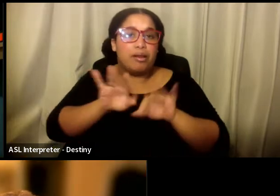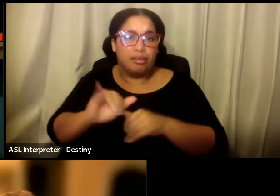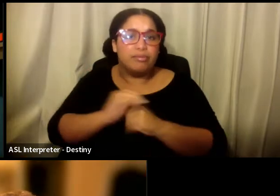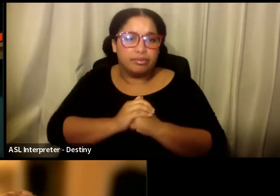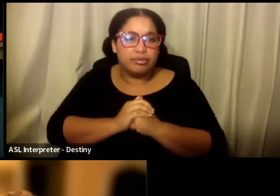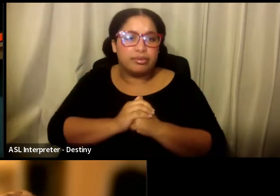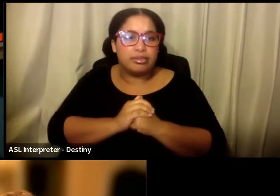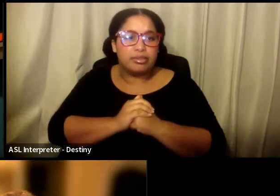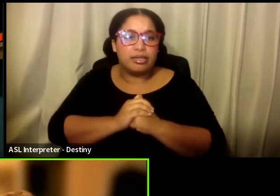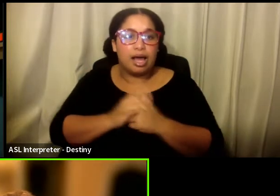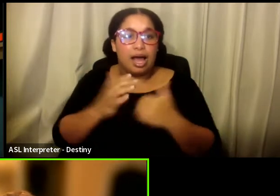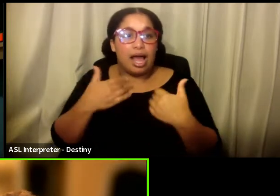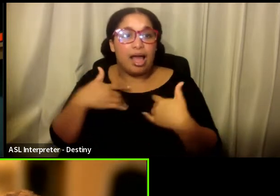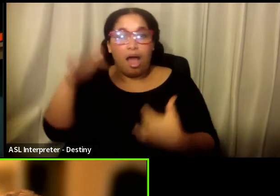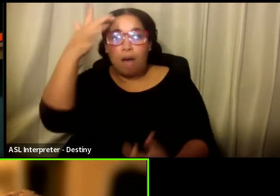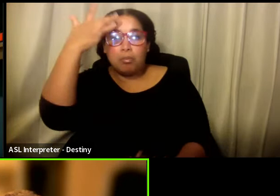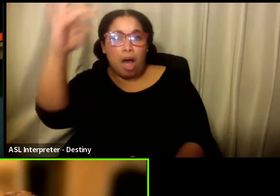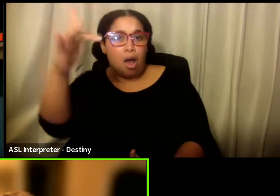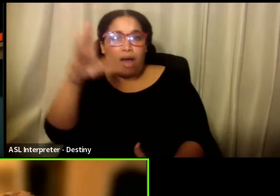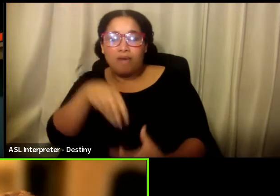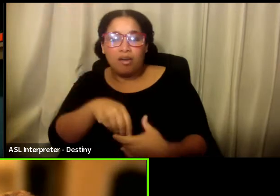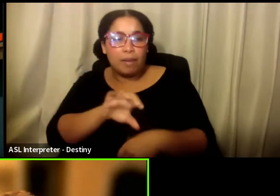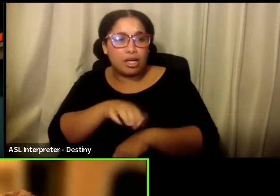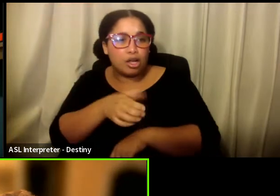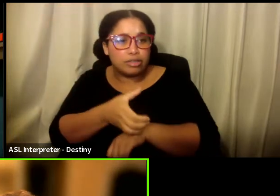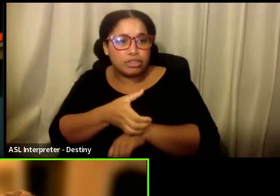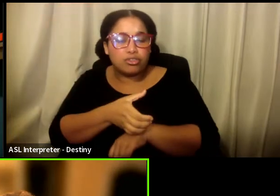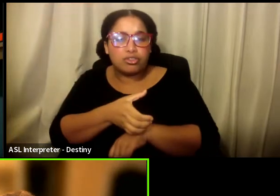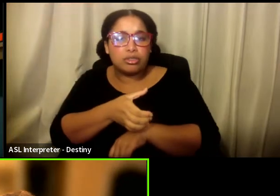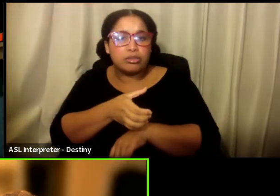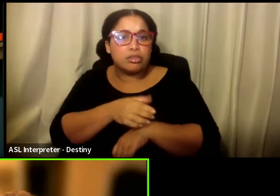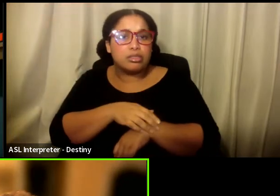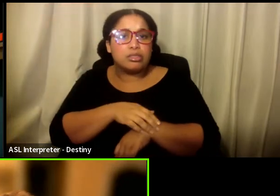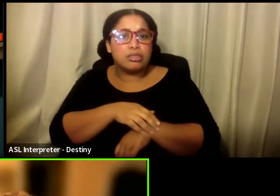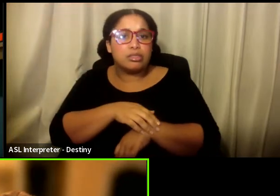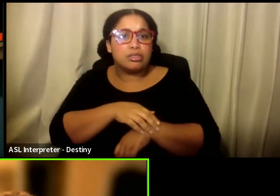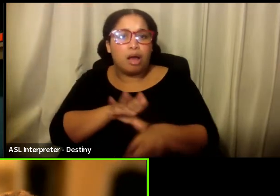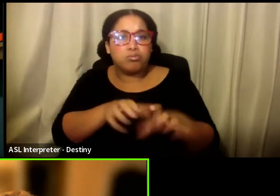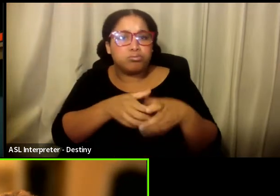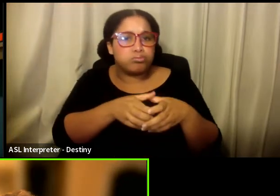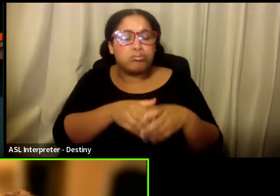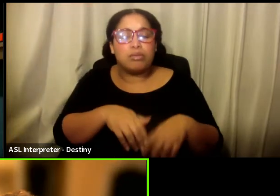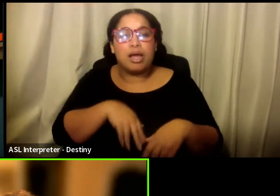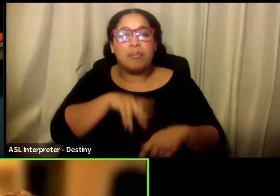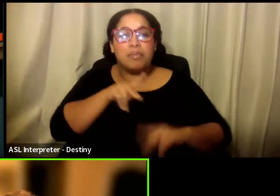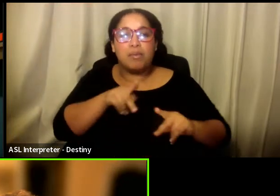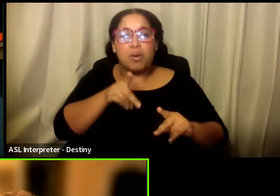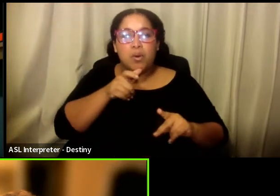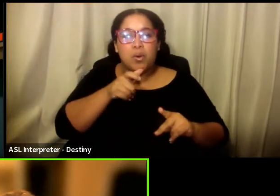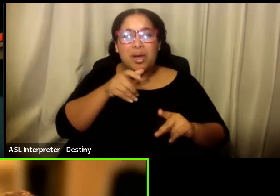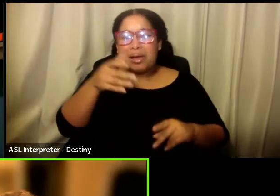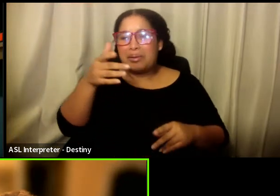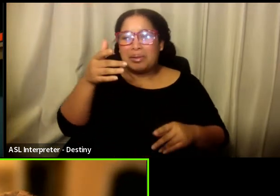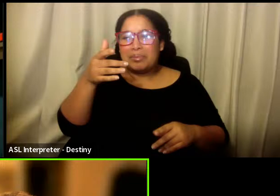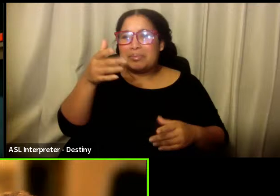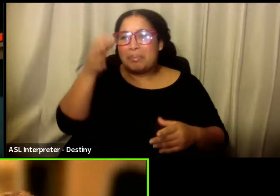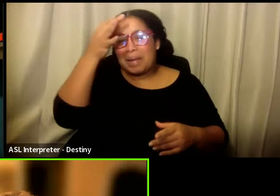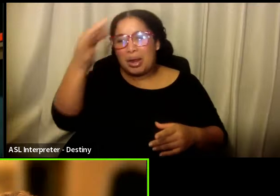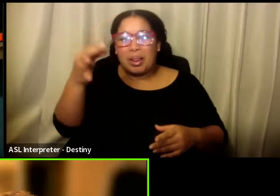super smart people in my congregation around me, and I have people that maybe barely got third grade,